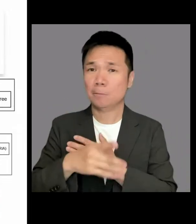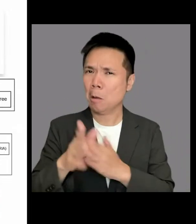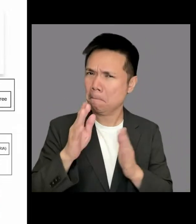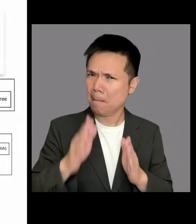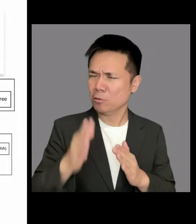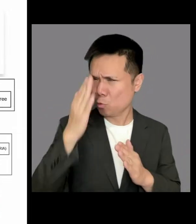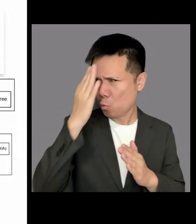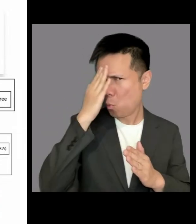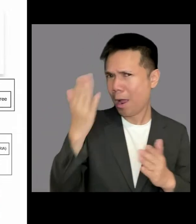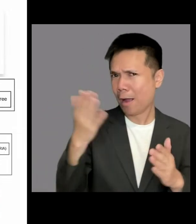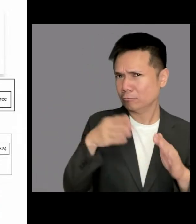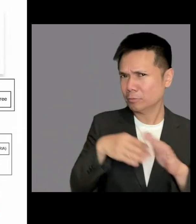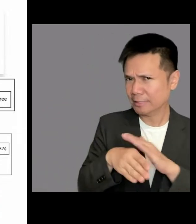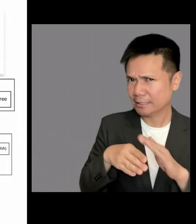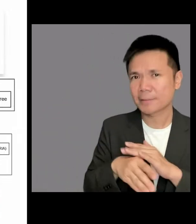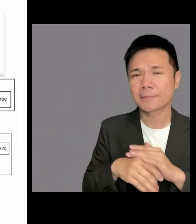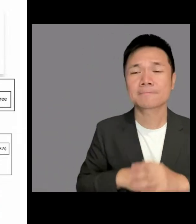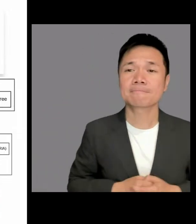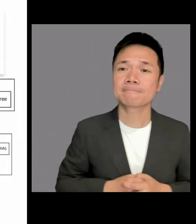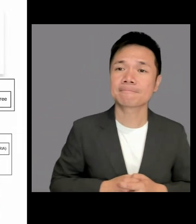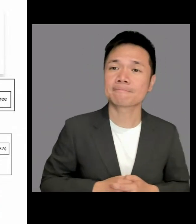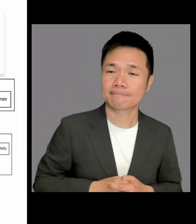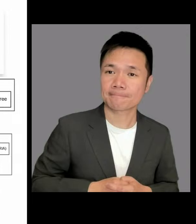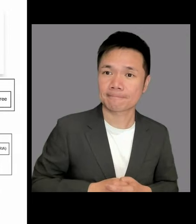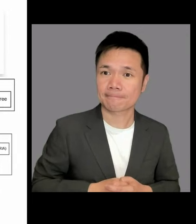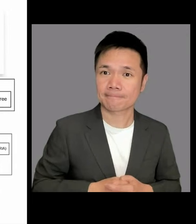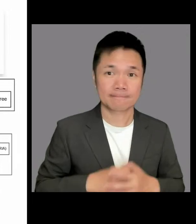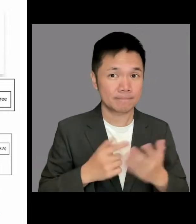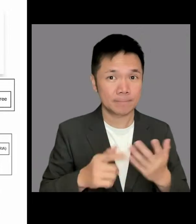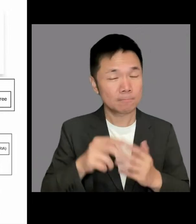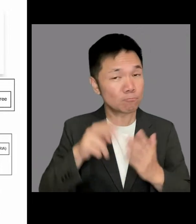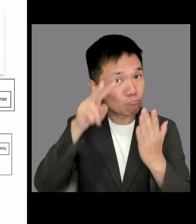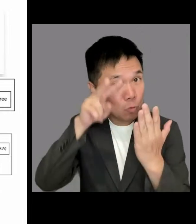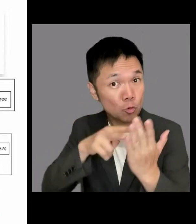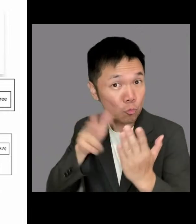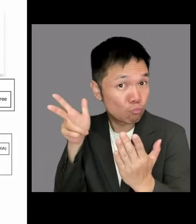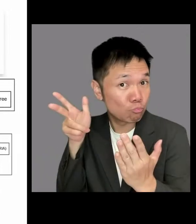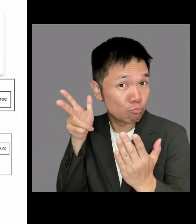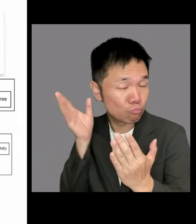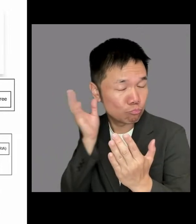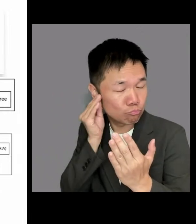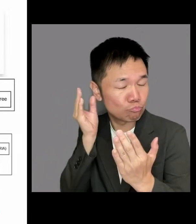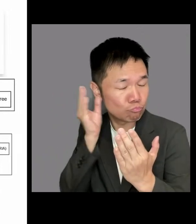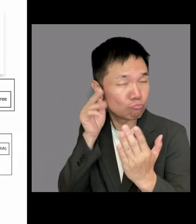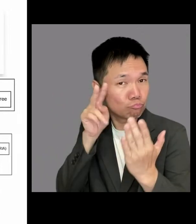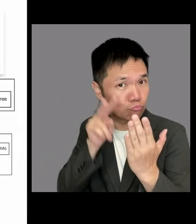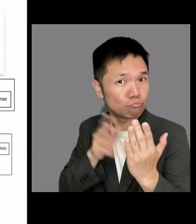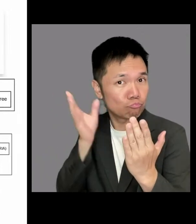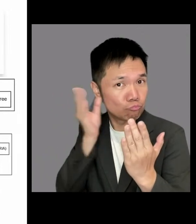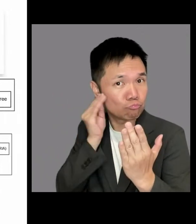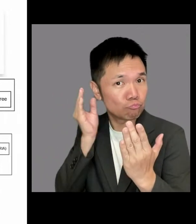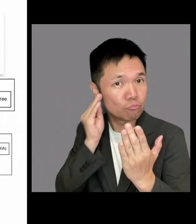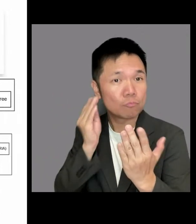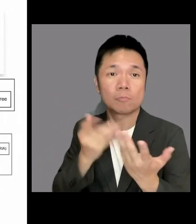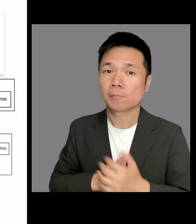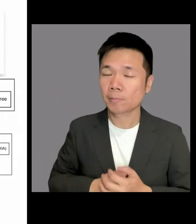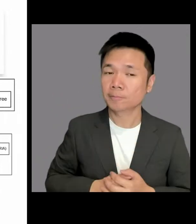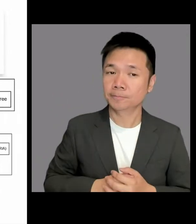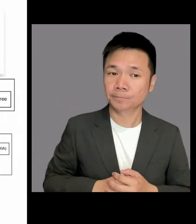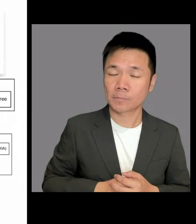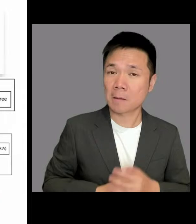And you do have screen reader APIs that are vendor specific as well, that are